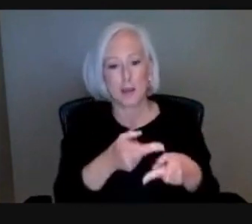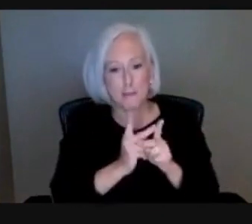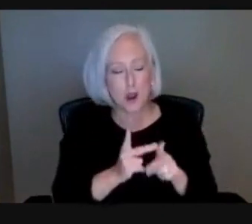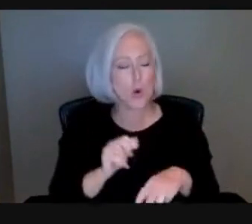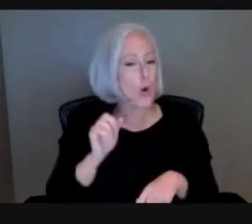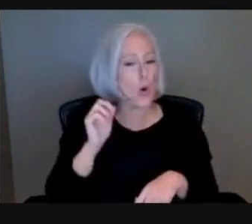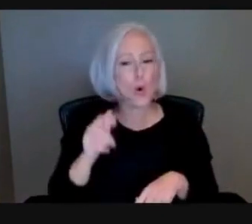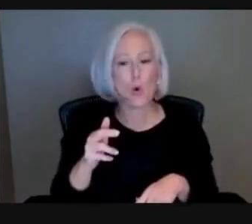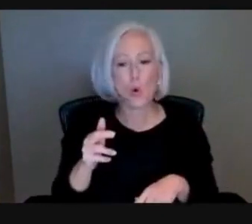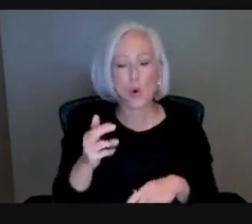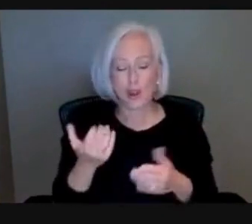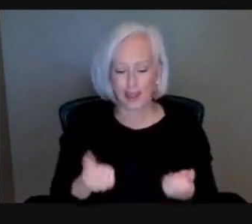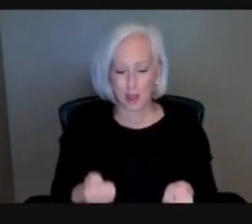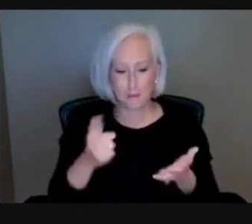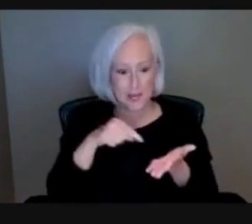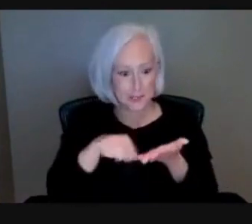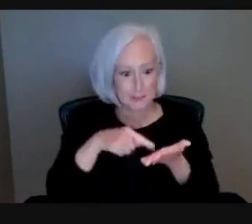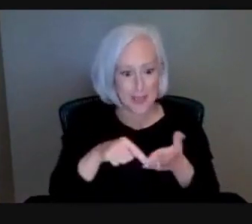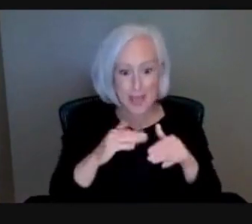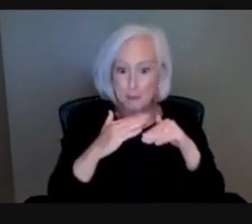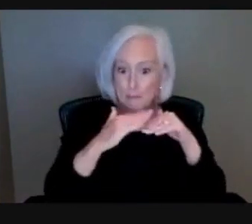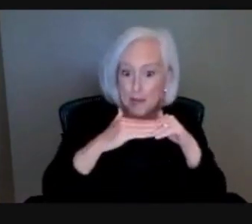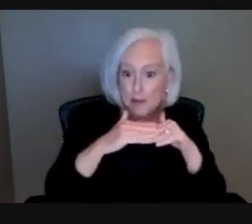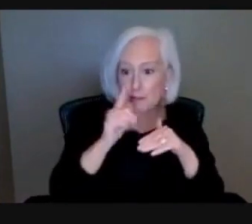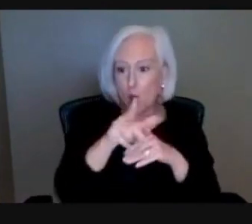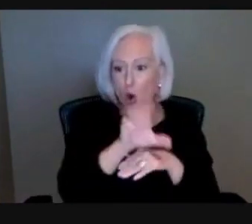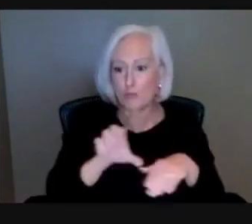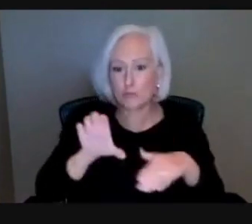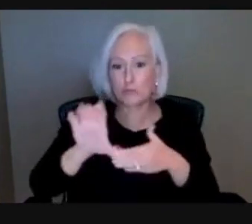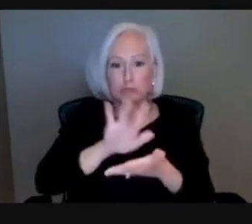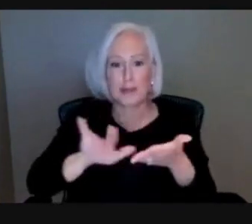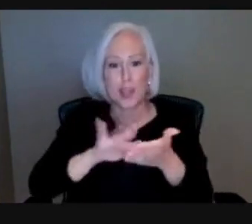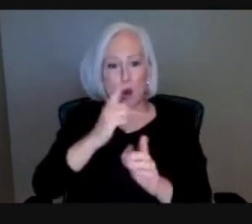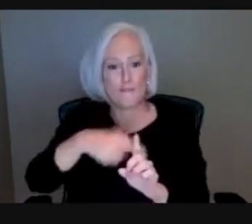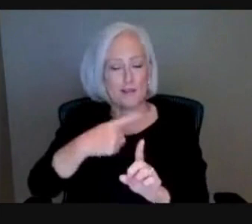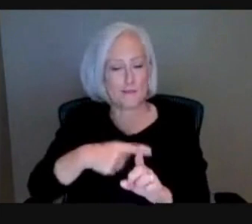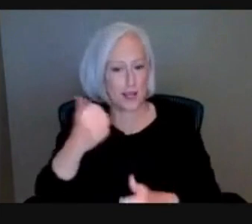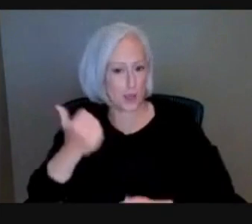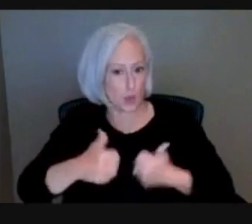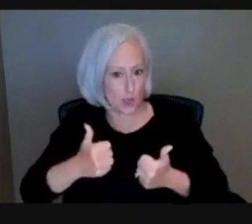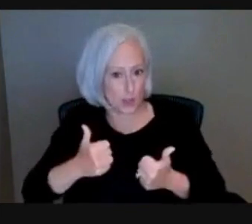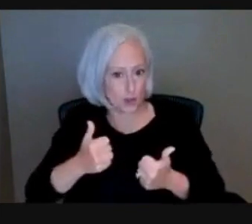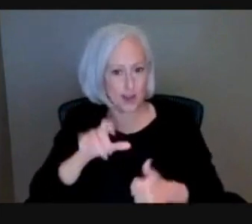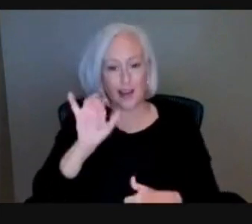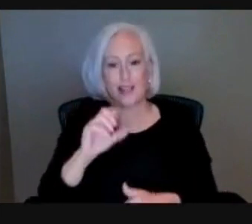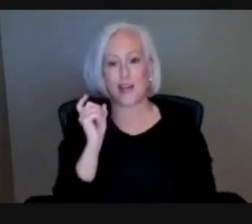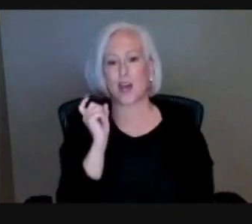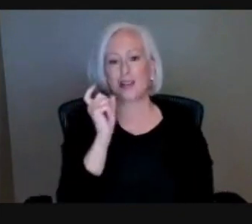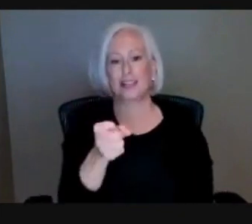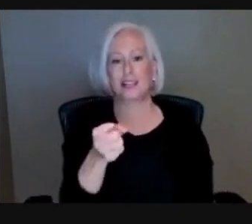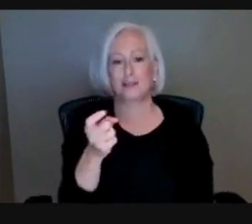on those installment debts? All of those facets go to give you X credit score.